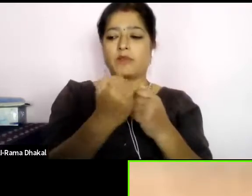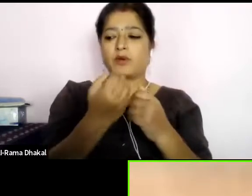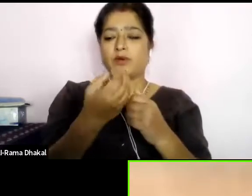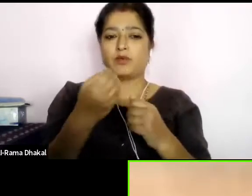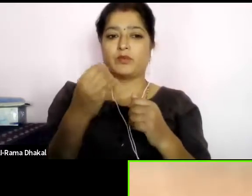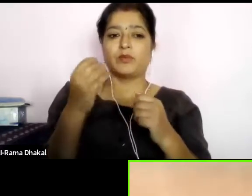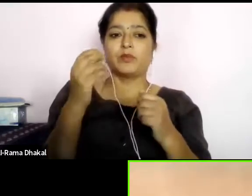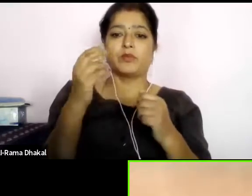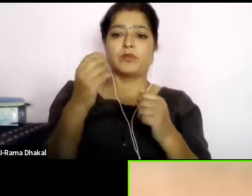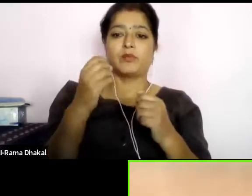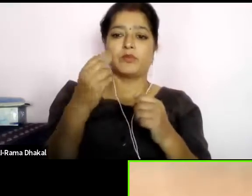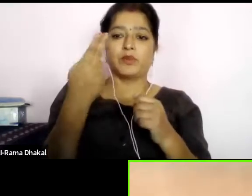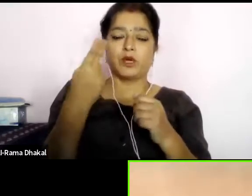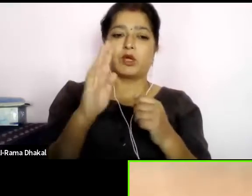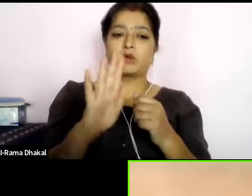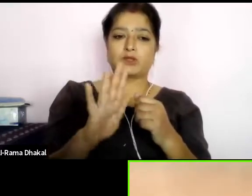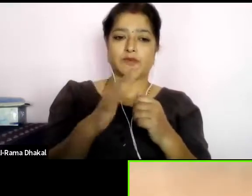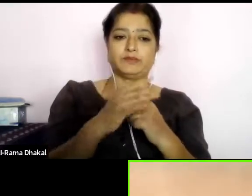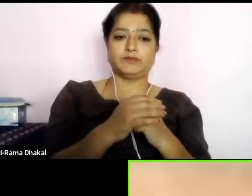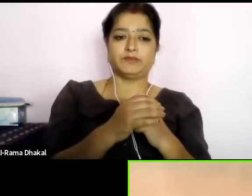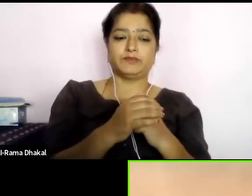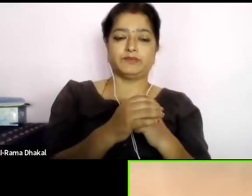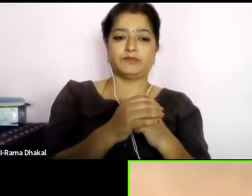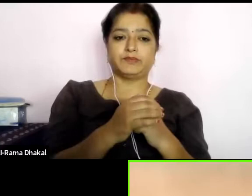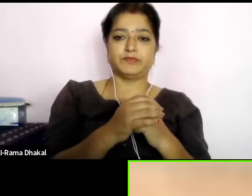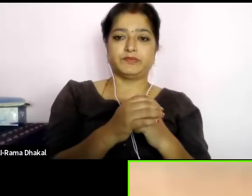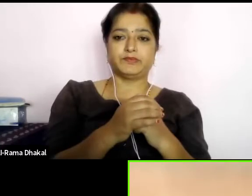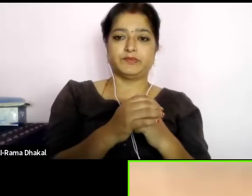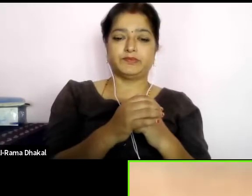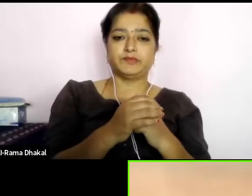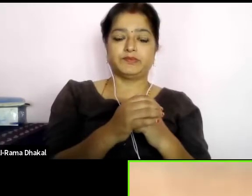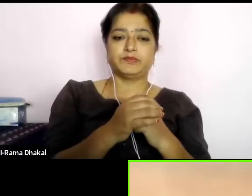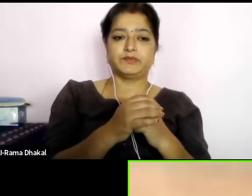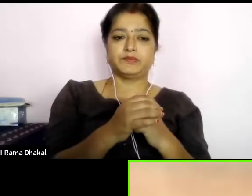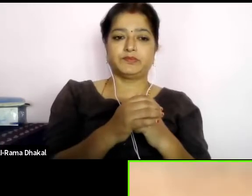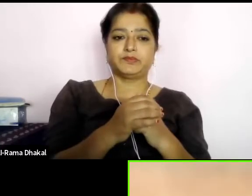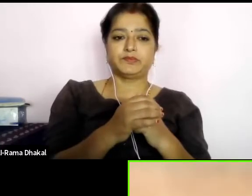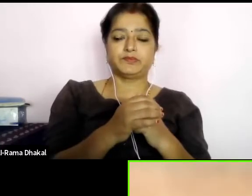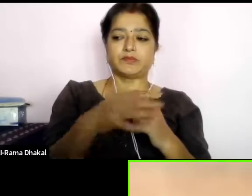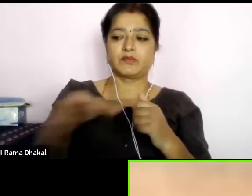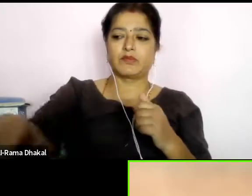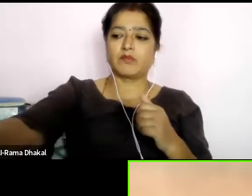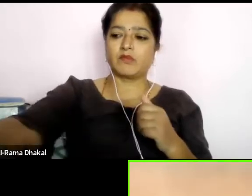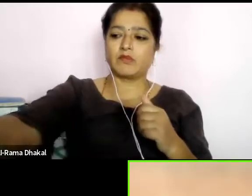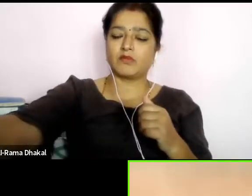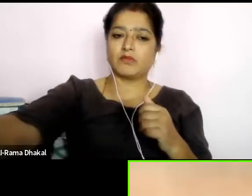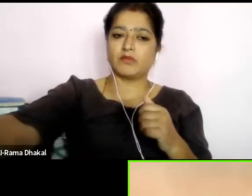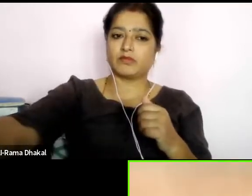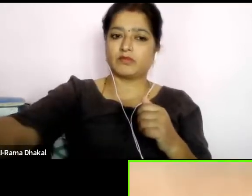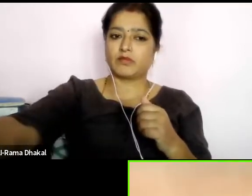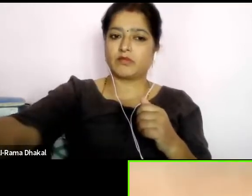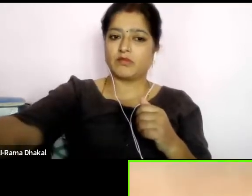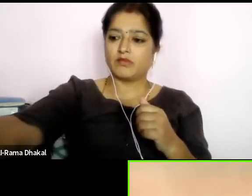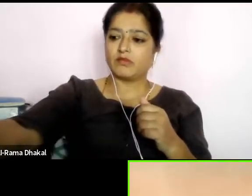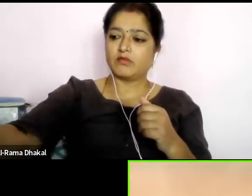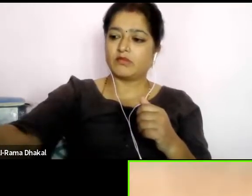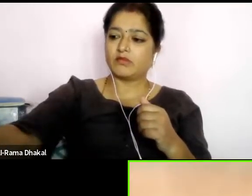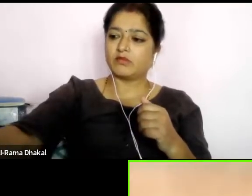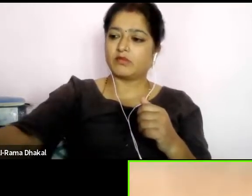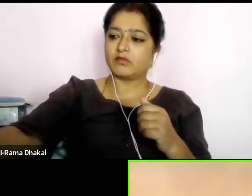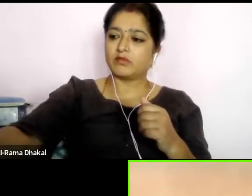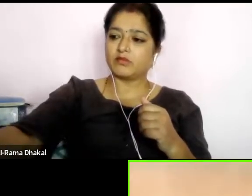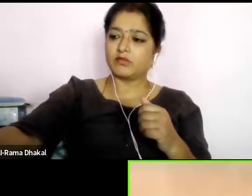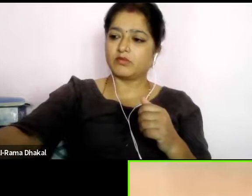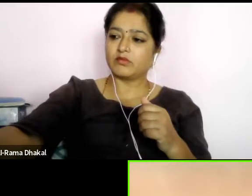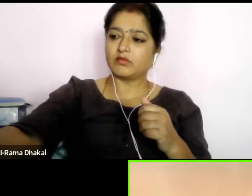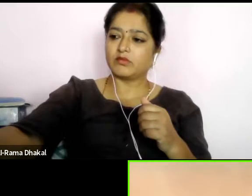come when NIDWAN had conducted research in 7 provinces of Nepal, that the research